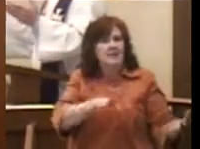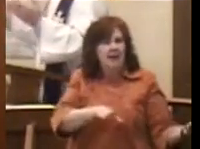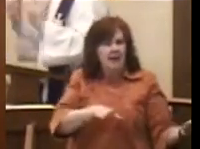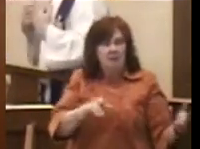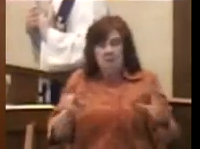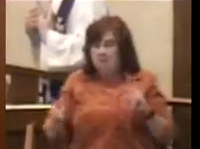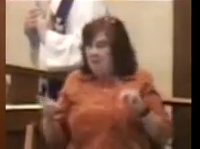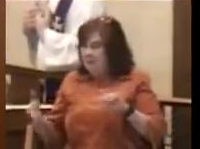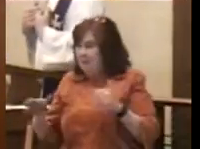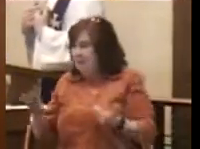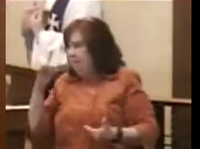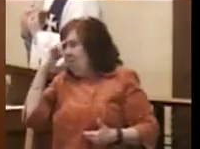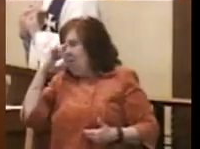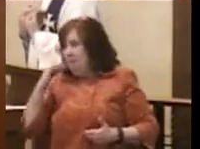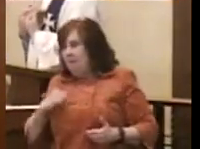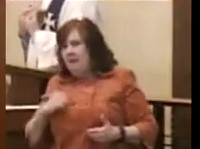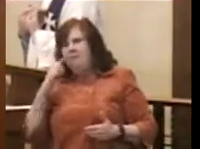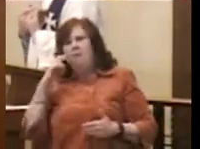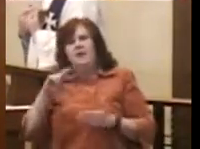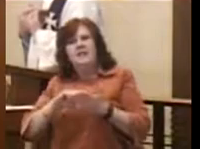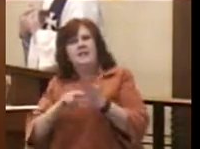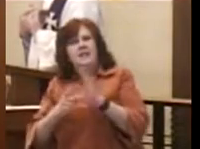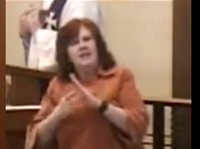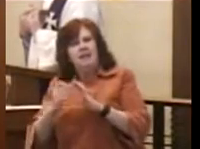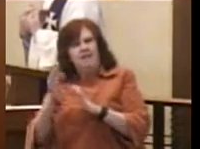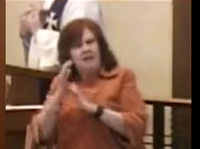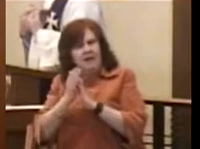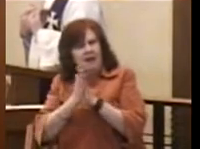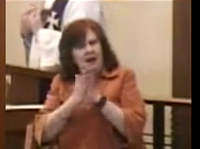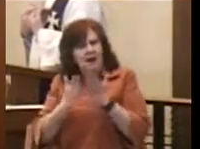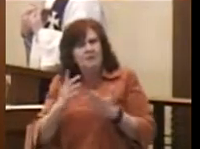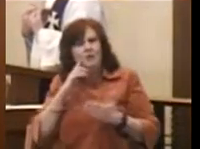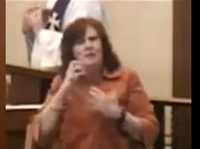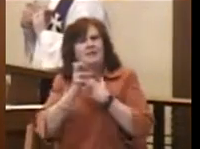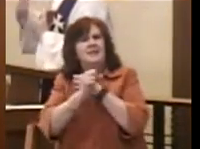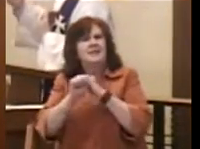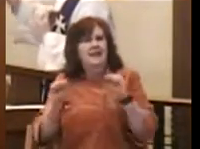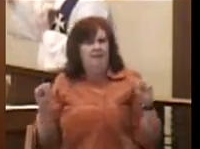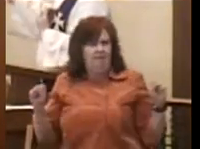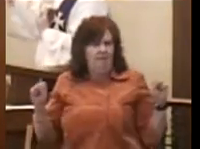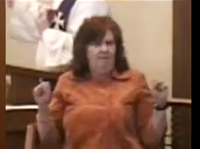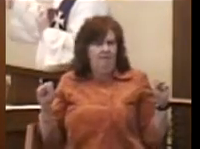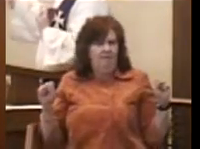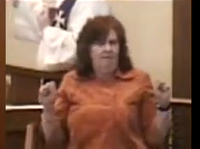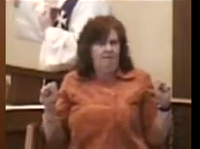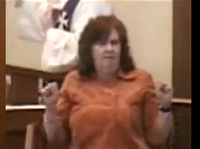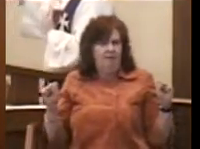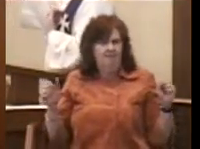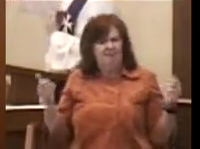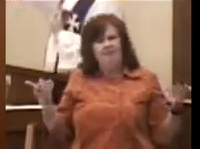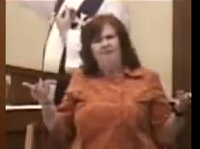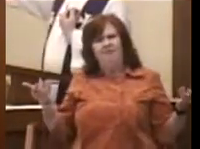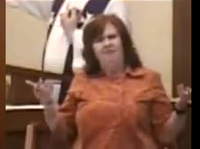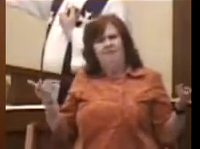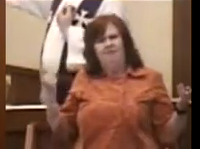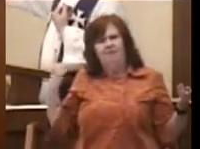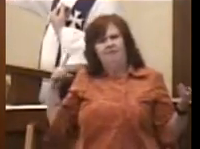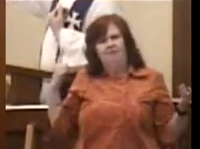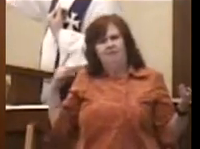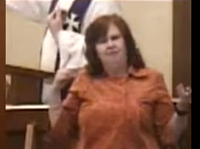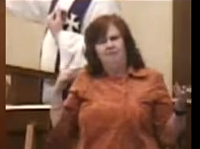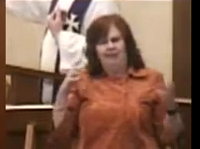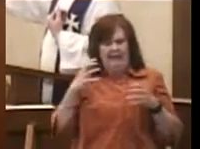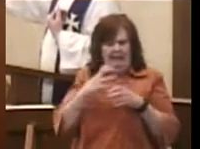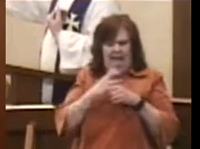lose their life for my sake and for the sake of the gospel will save it. For what will it profit them to gain the